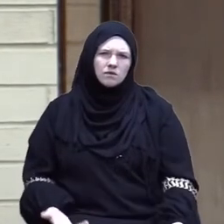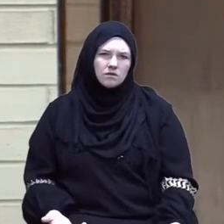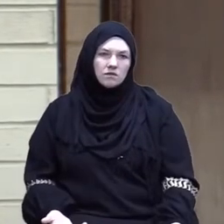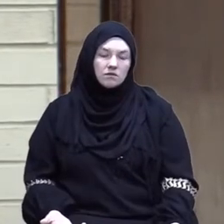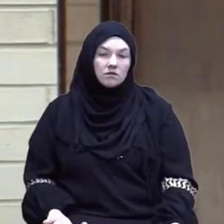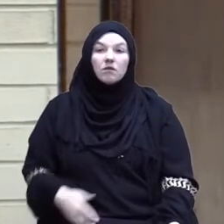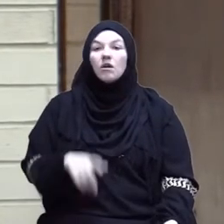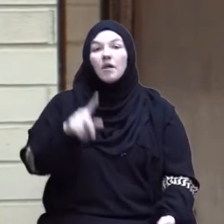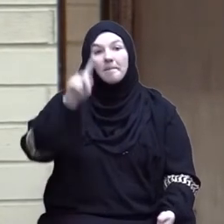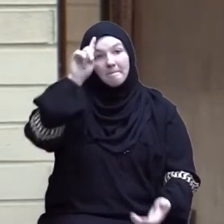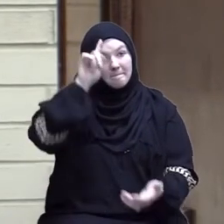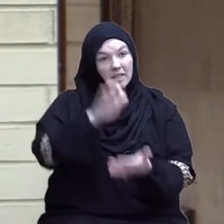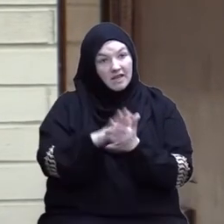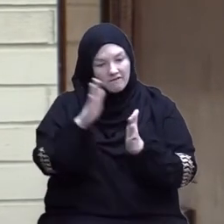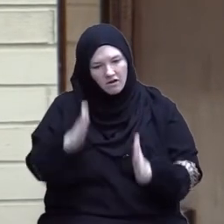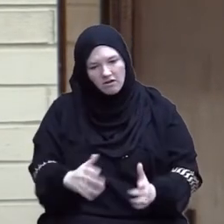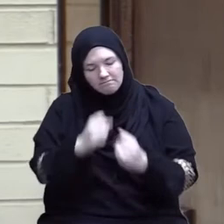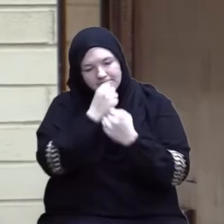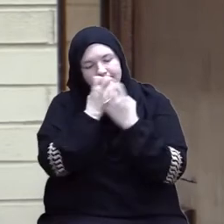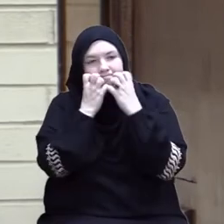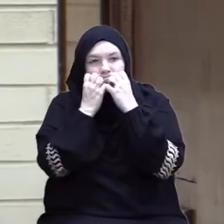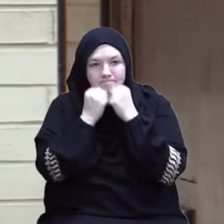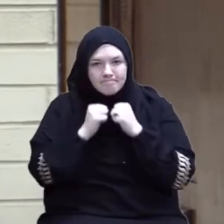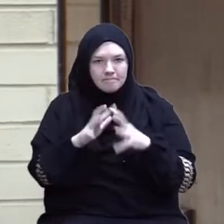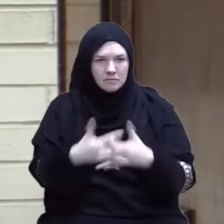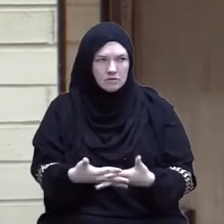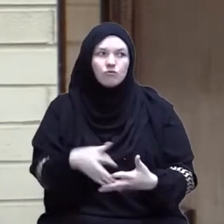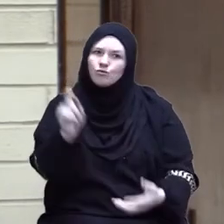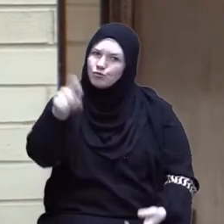Do the believers love the Quran? They should.